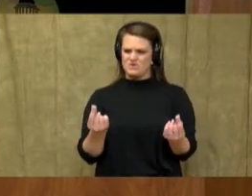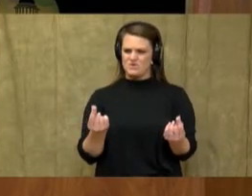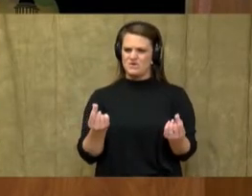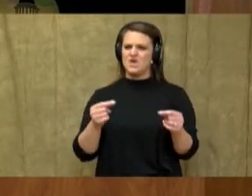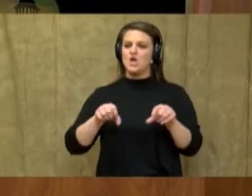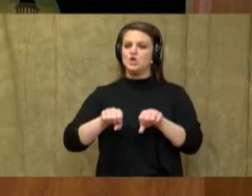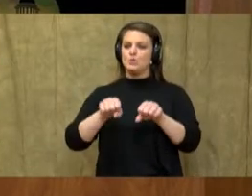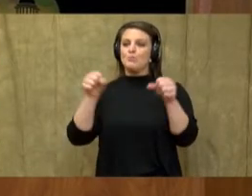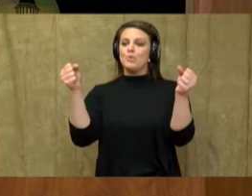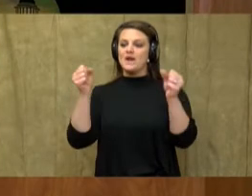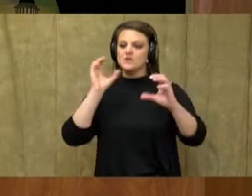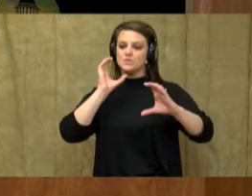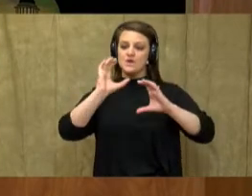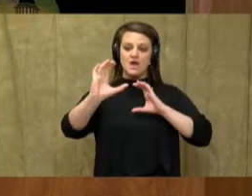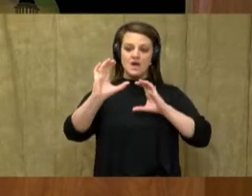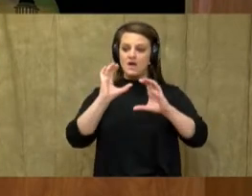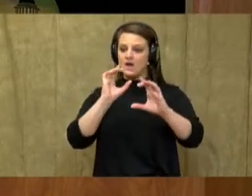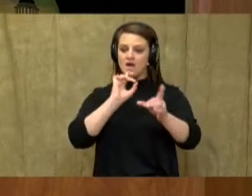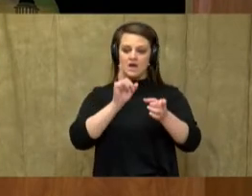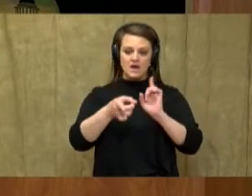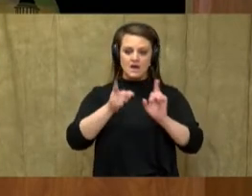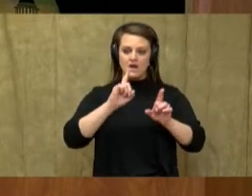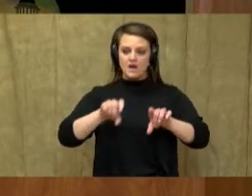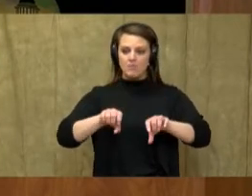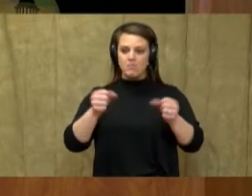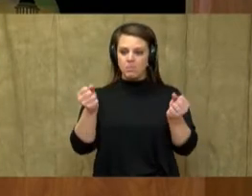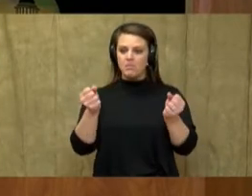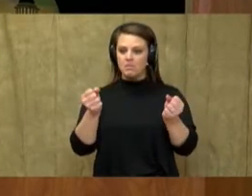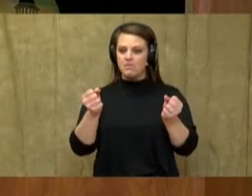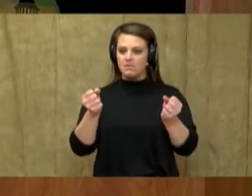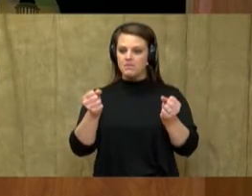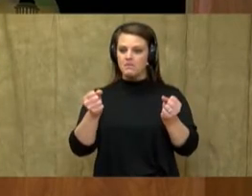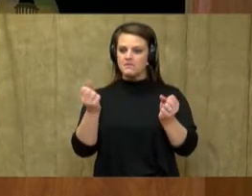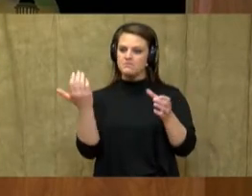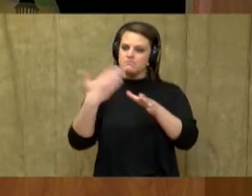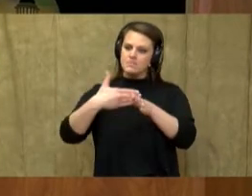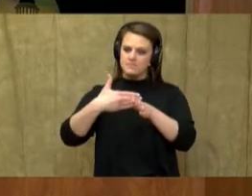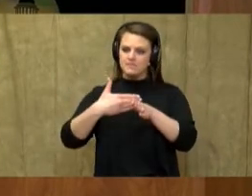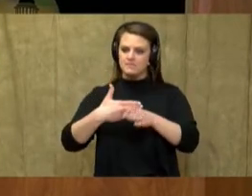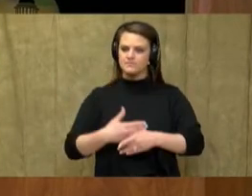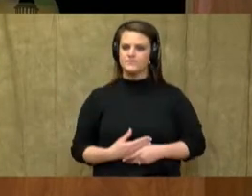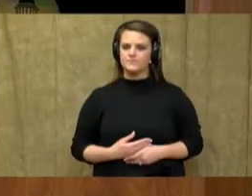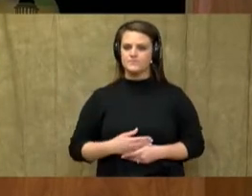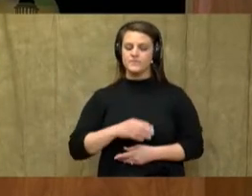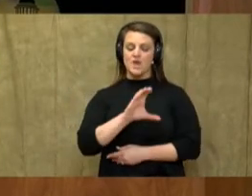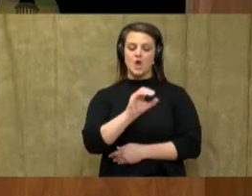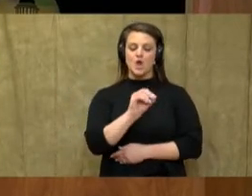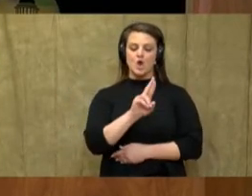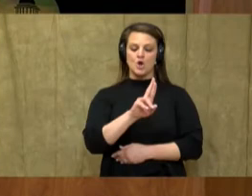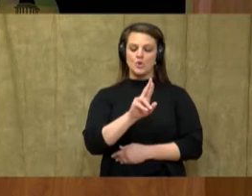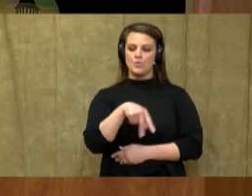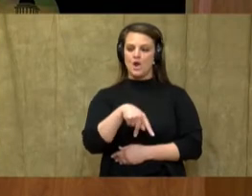You're breaking into someone's conversation. Okay, corrupt.